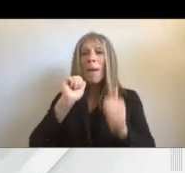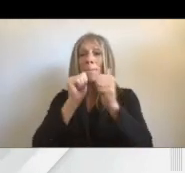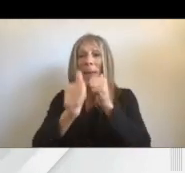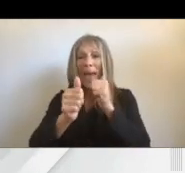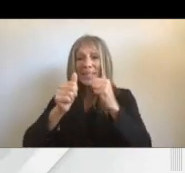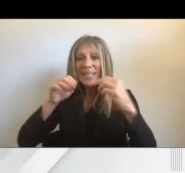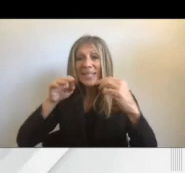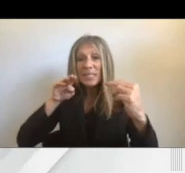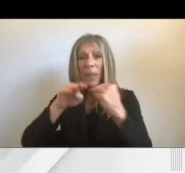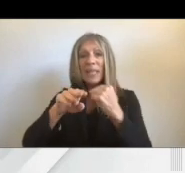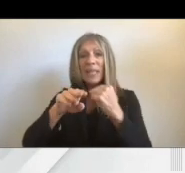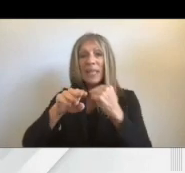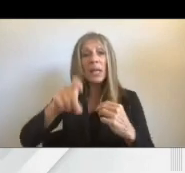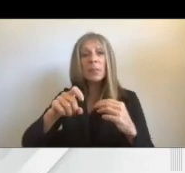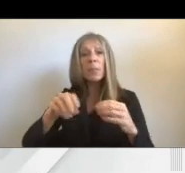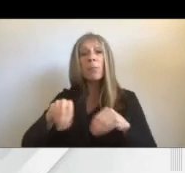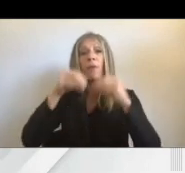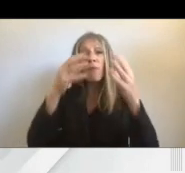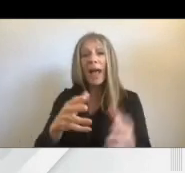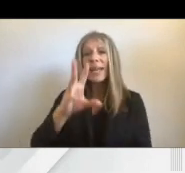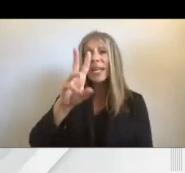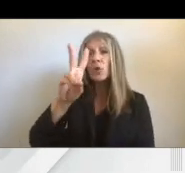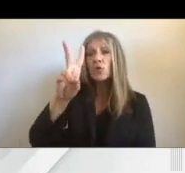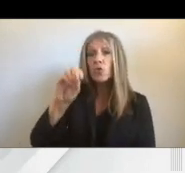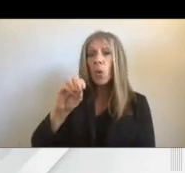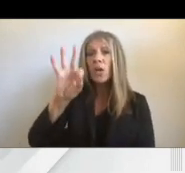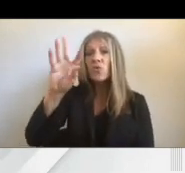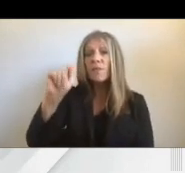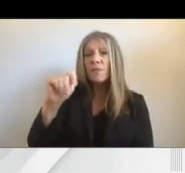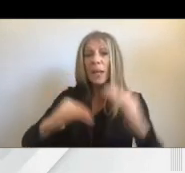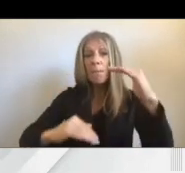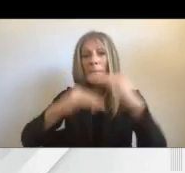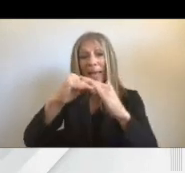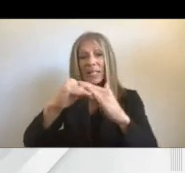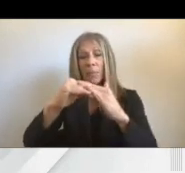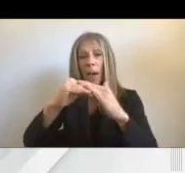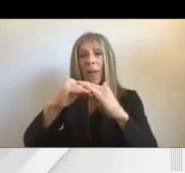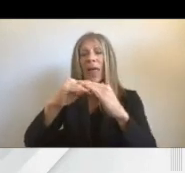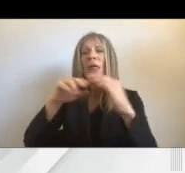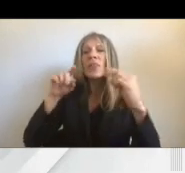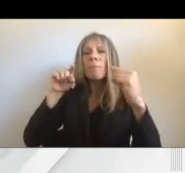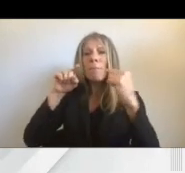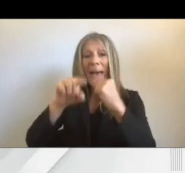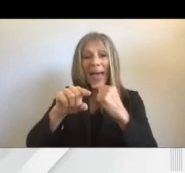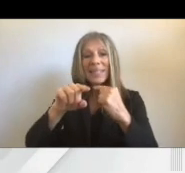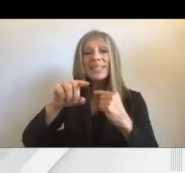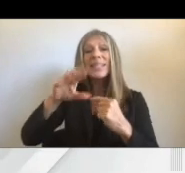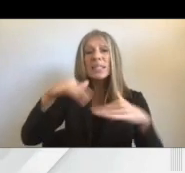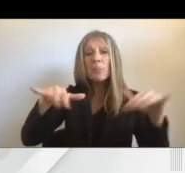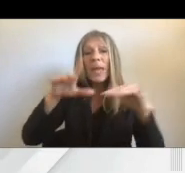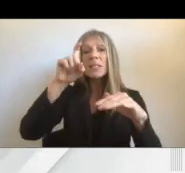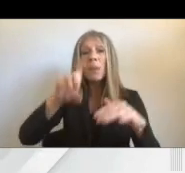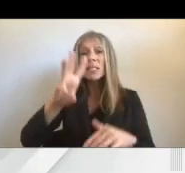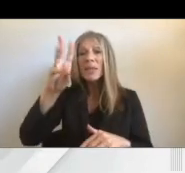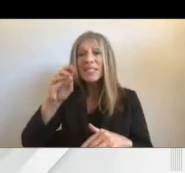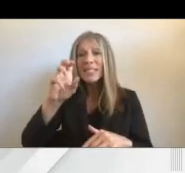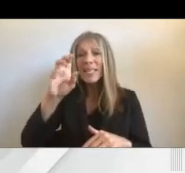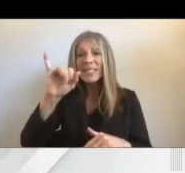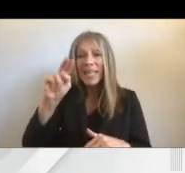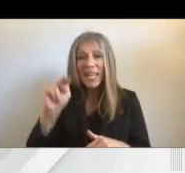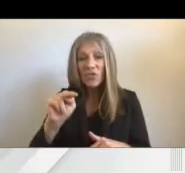at intervals of 200 feet maximum. The passing spaces must be 60 inches by